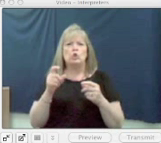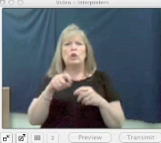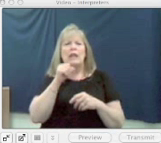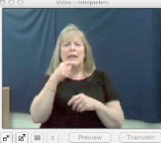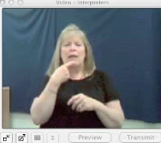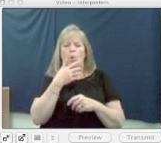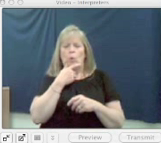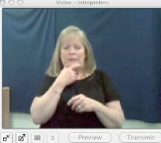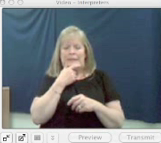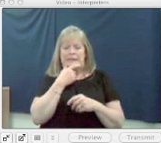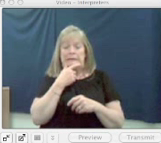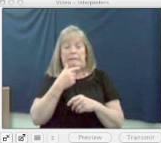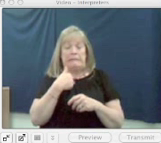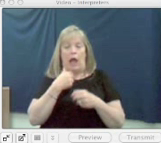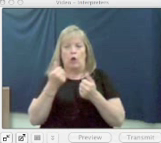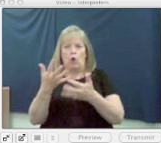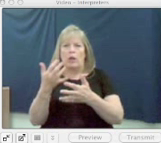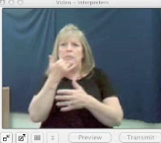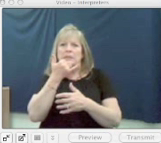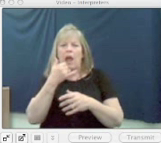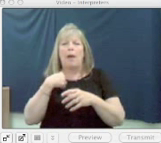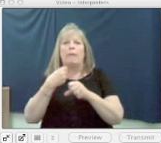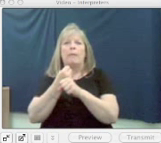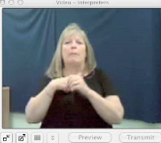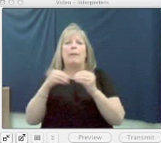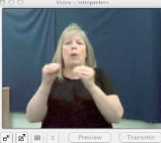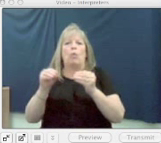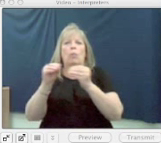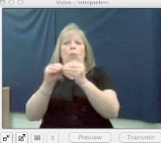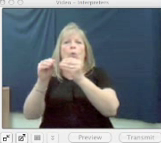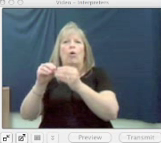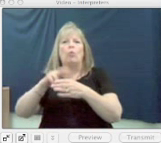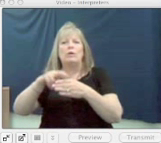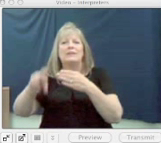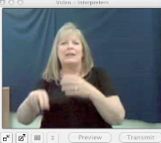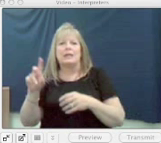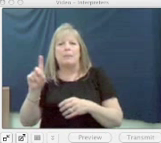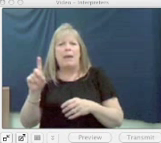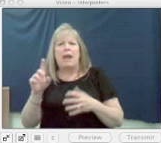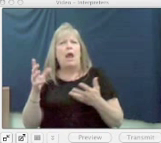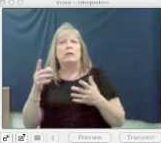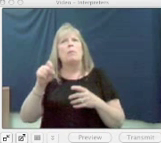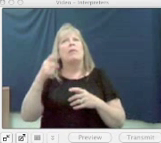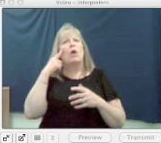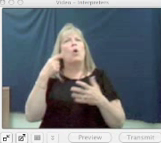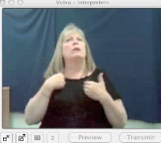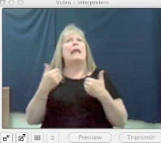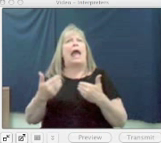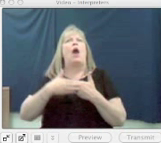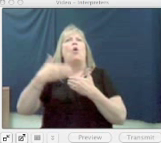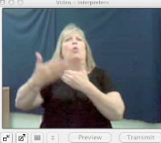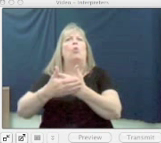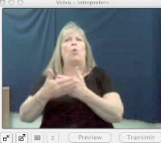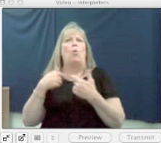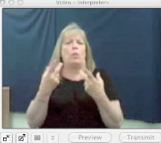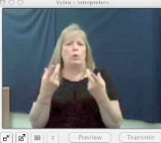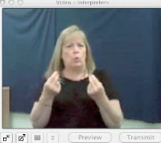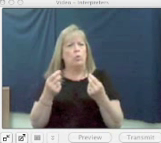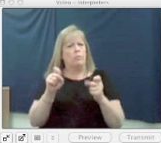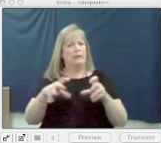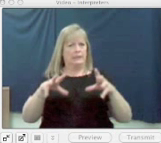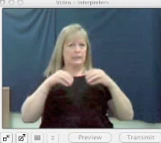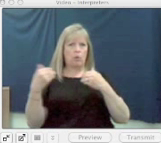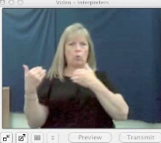caused a resulting demand. It just means, now what are you going to do? Take responsibility for what you've created, not in sort